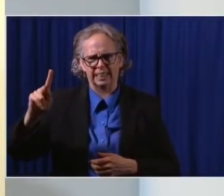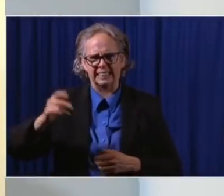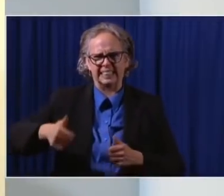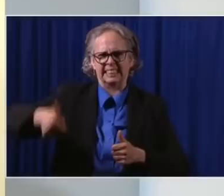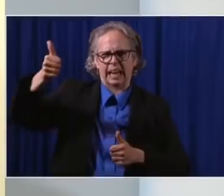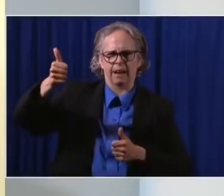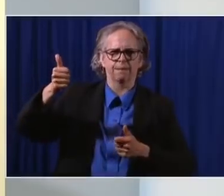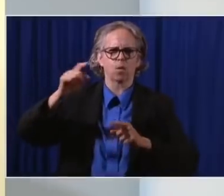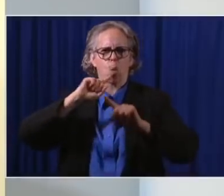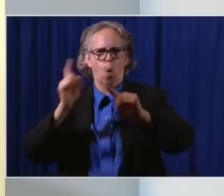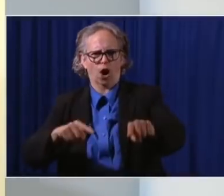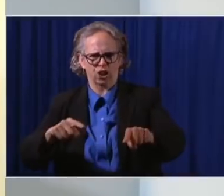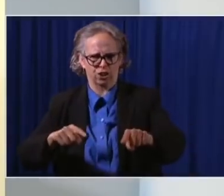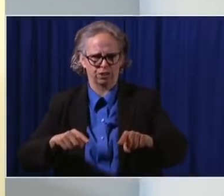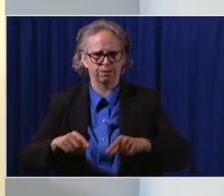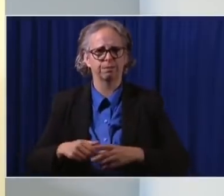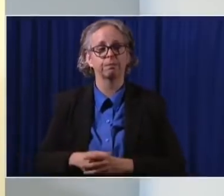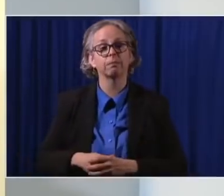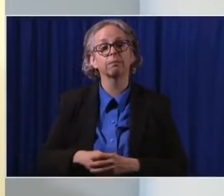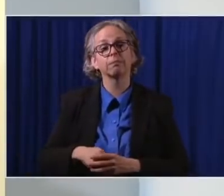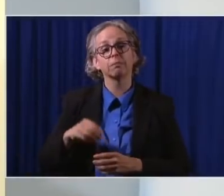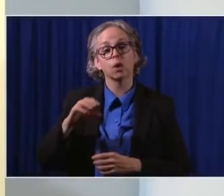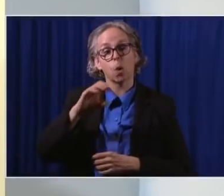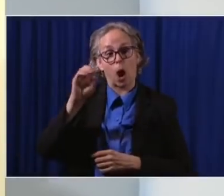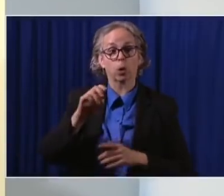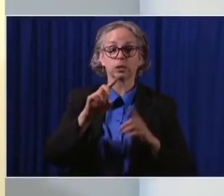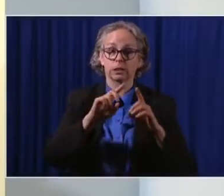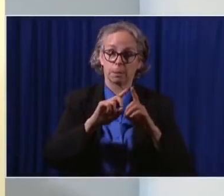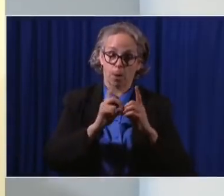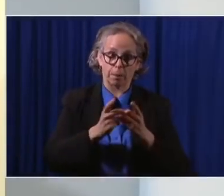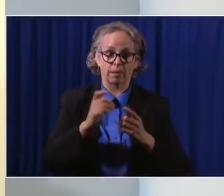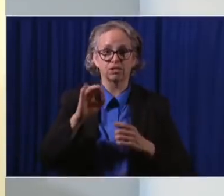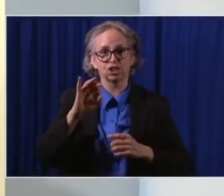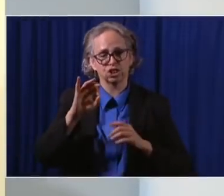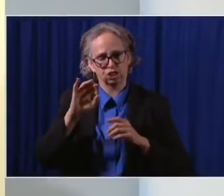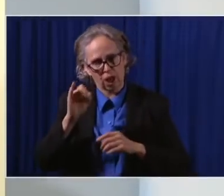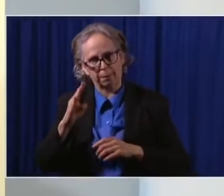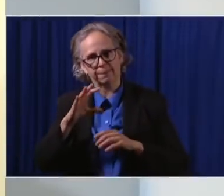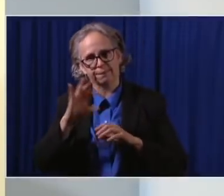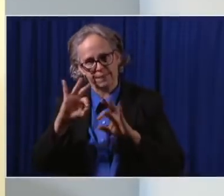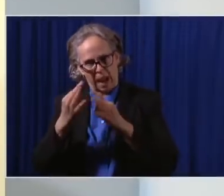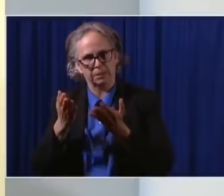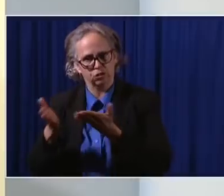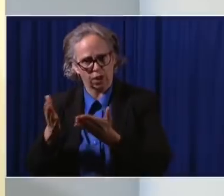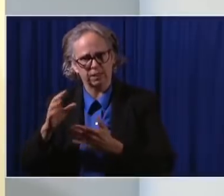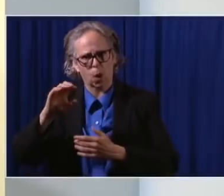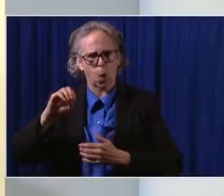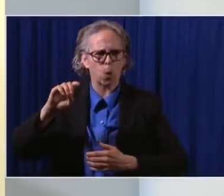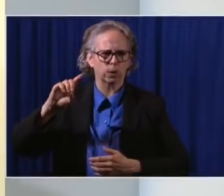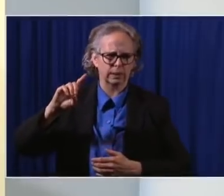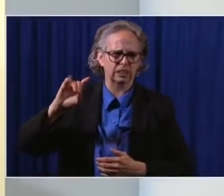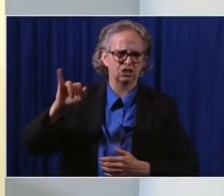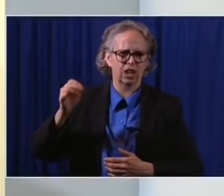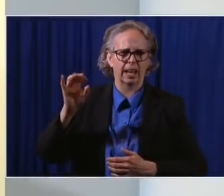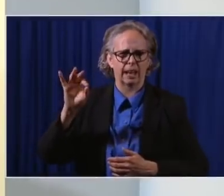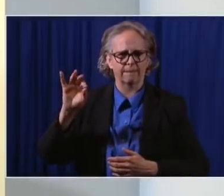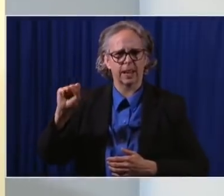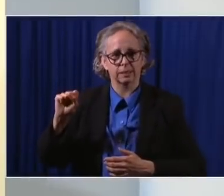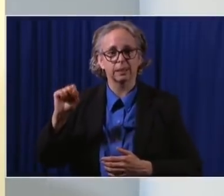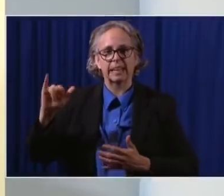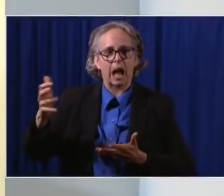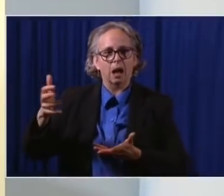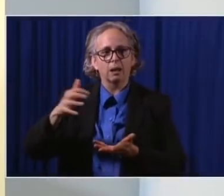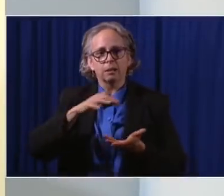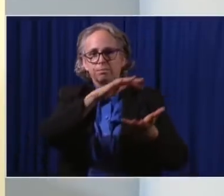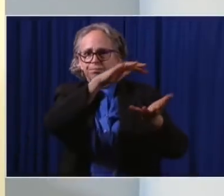Department of Job and Family Services to draw down federal dollars authorized under the CARES Act for the shared work